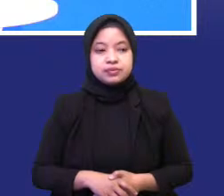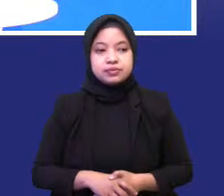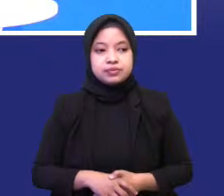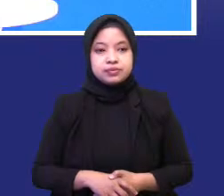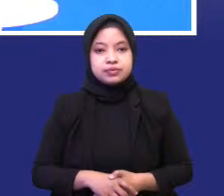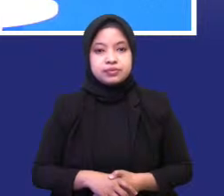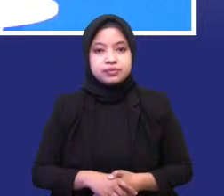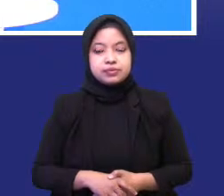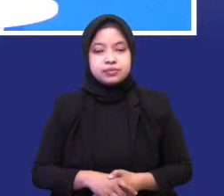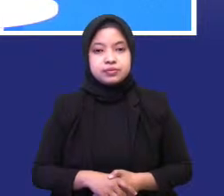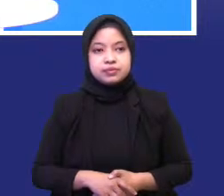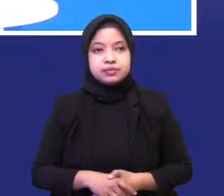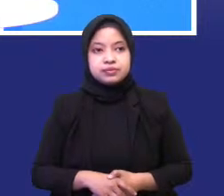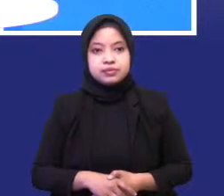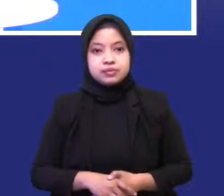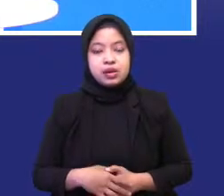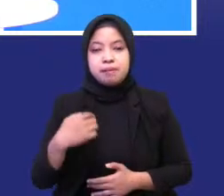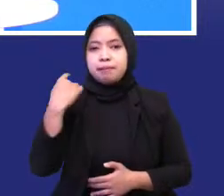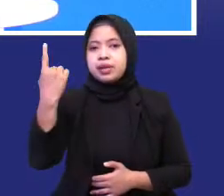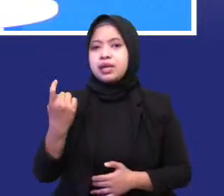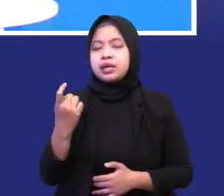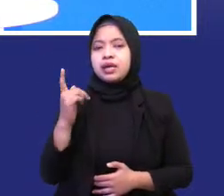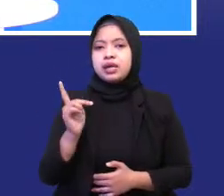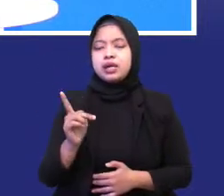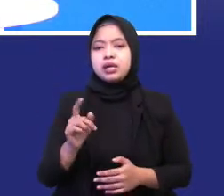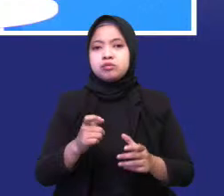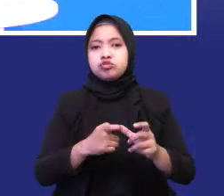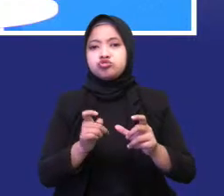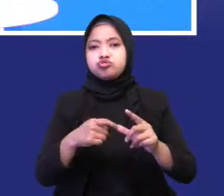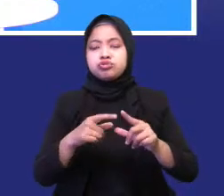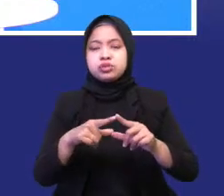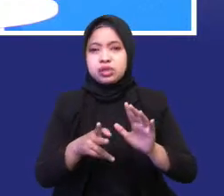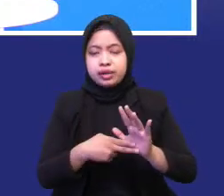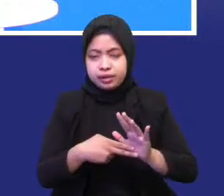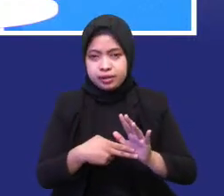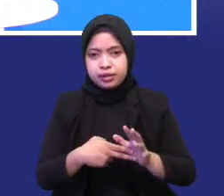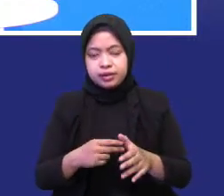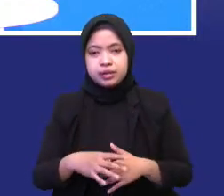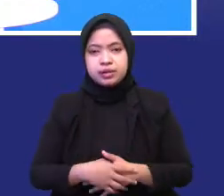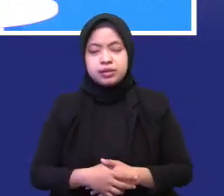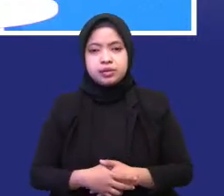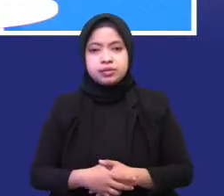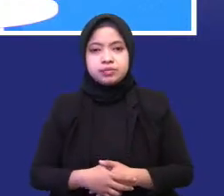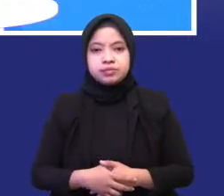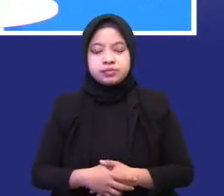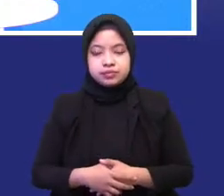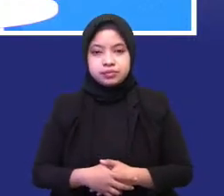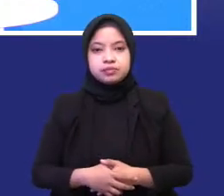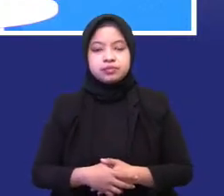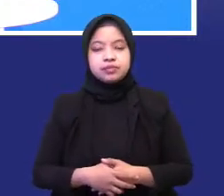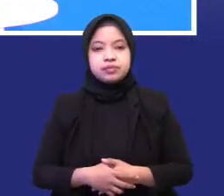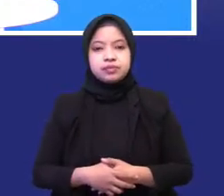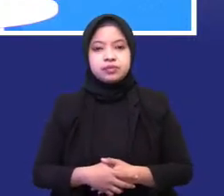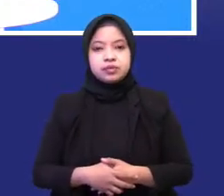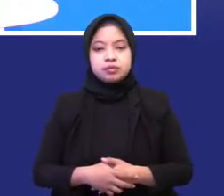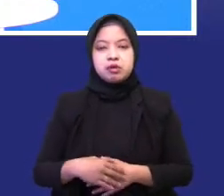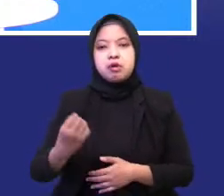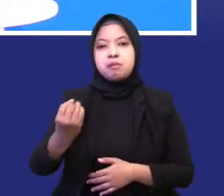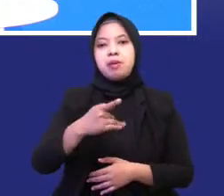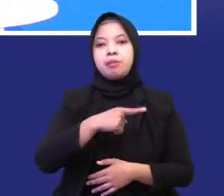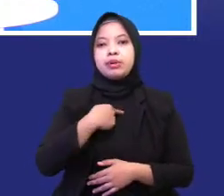Fauzan Jantara. Are you concerned about COVID cases in China, specifically Shanghai,